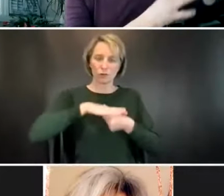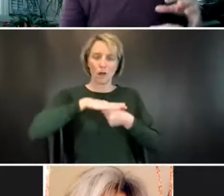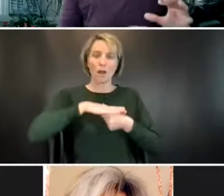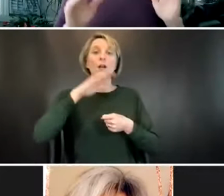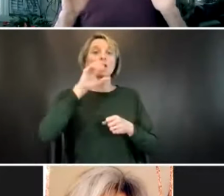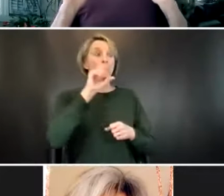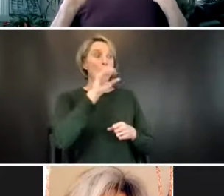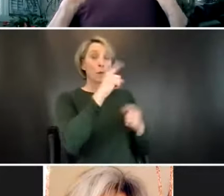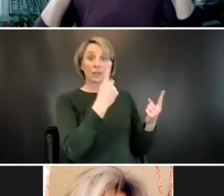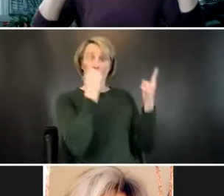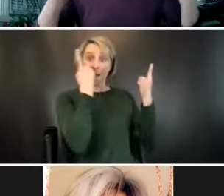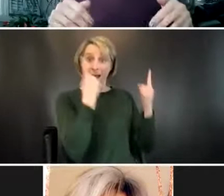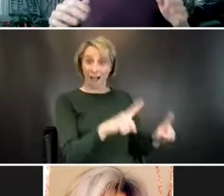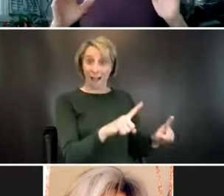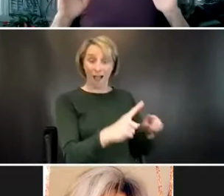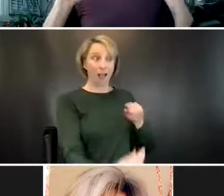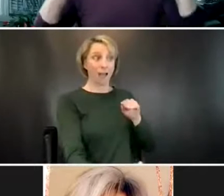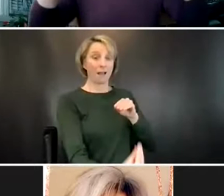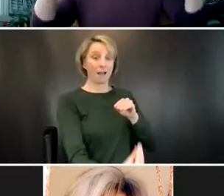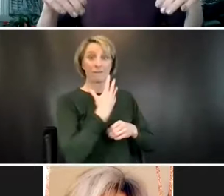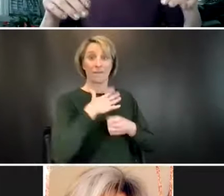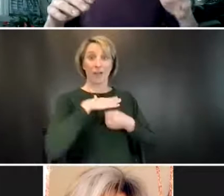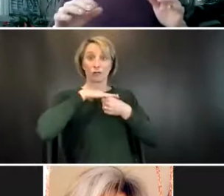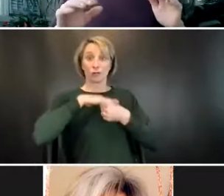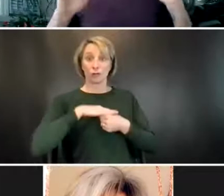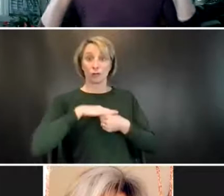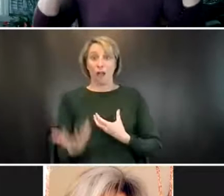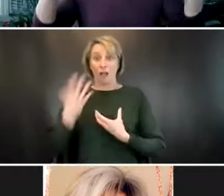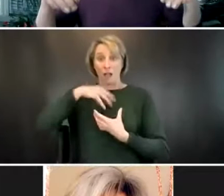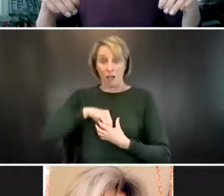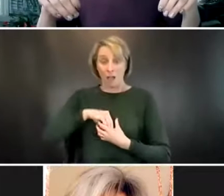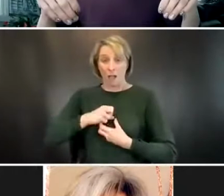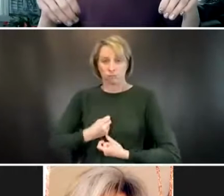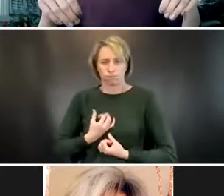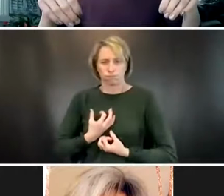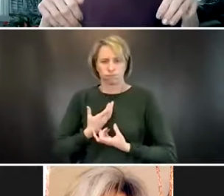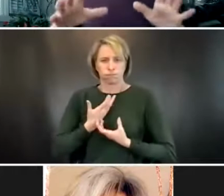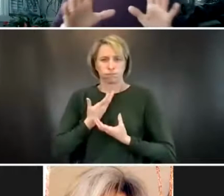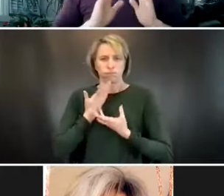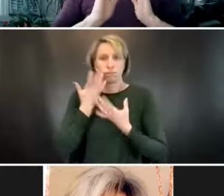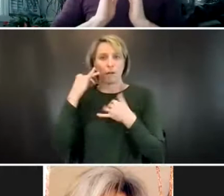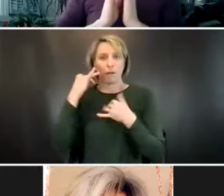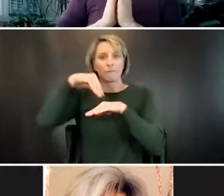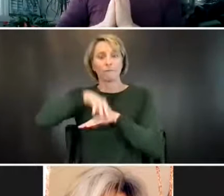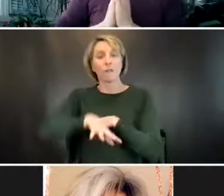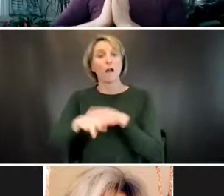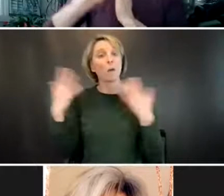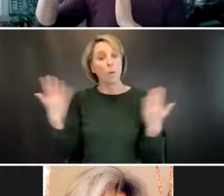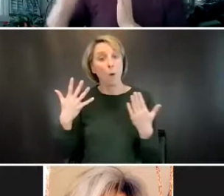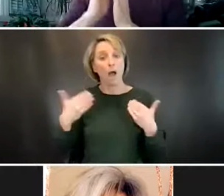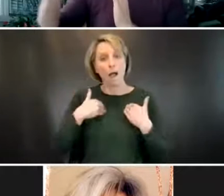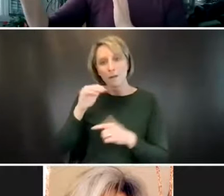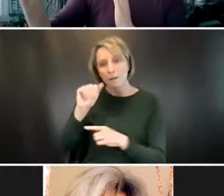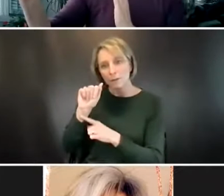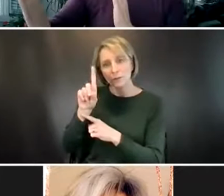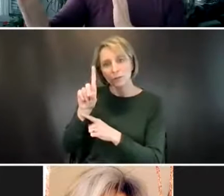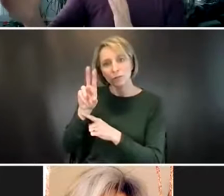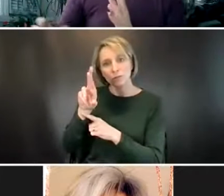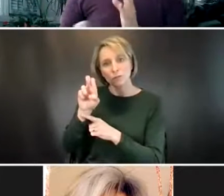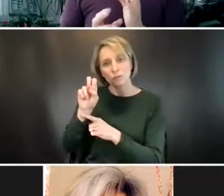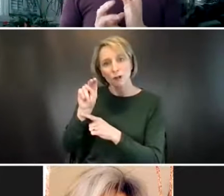response. So cortisol, adrenaline is being dumped into the system to get us to prepare for that fight or